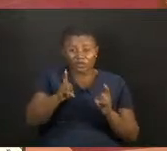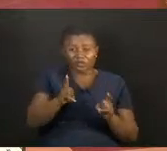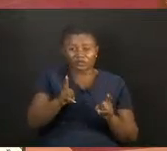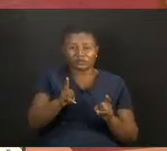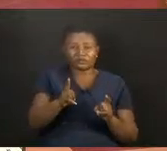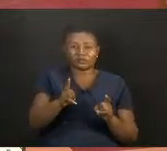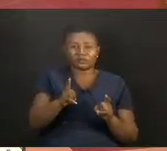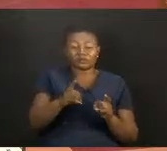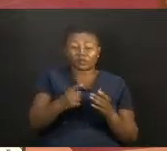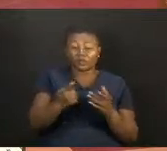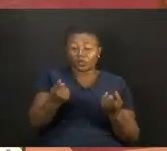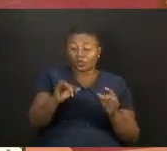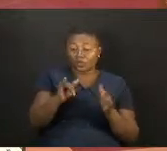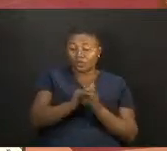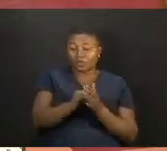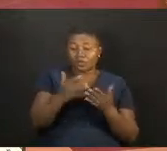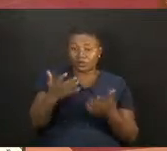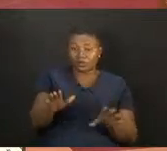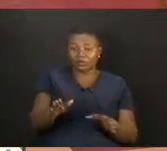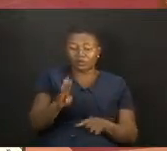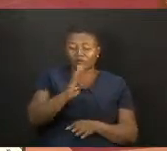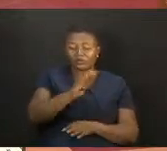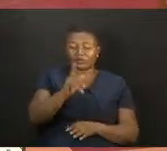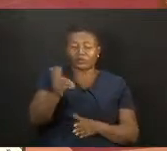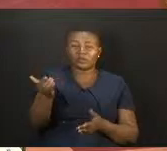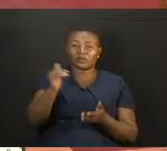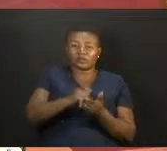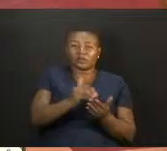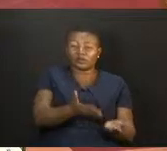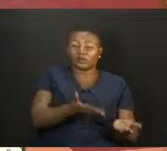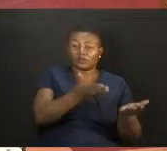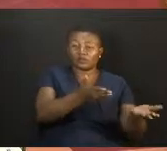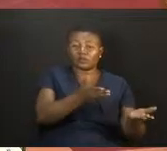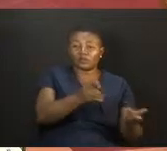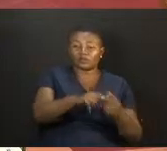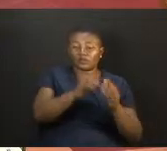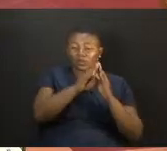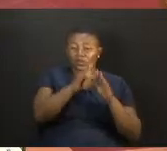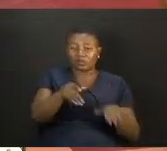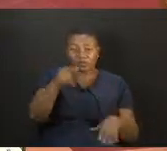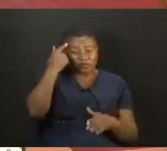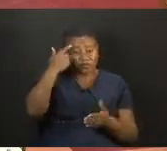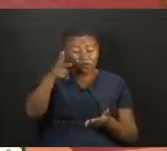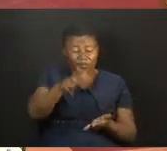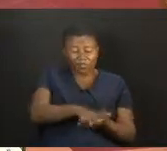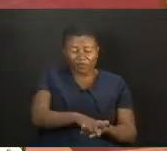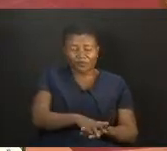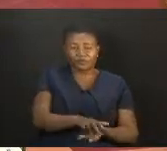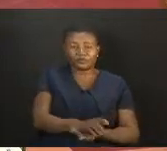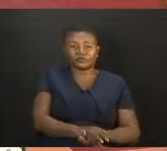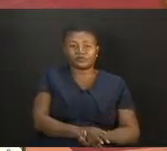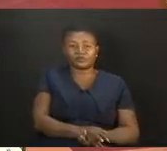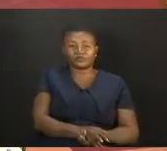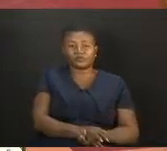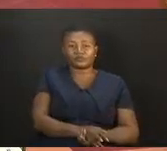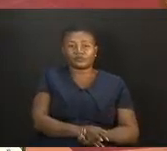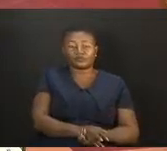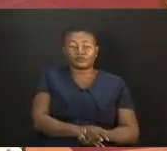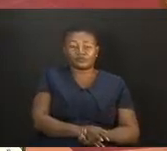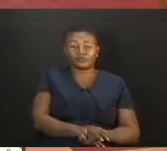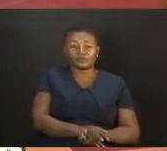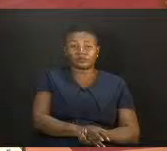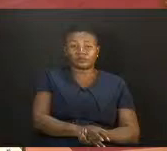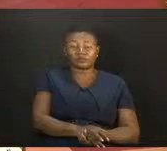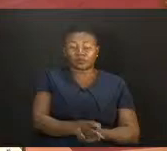Speaker, once that is done, the bill will be relayed to this House for approval. Mr. Speaker, it is envisaged that once the